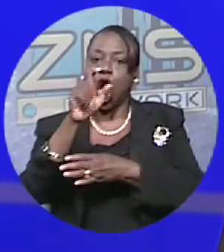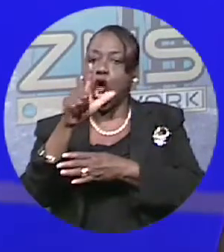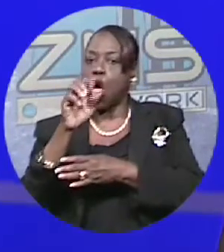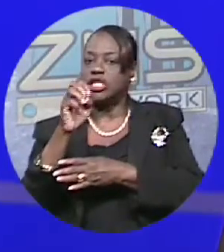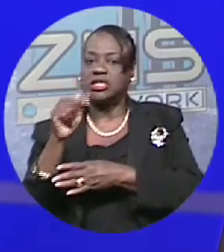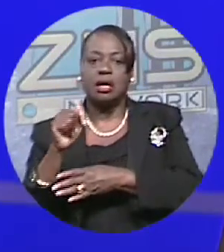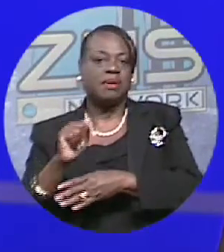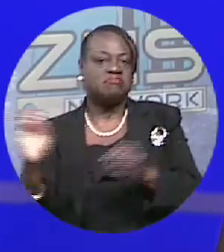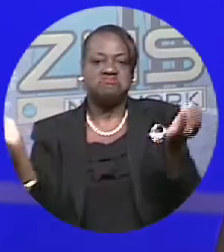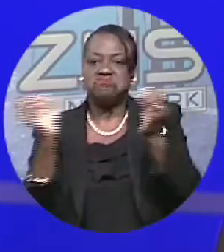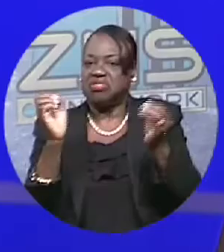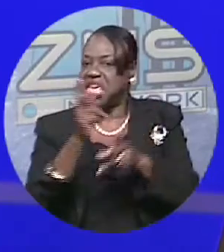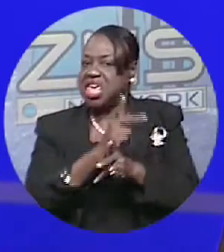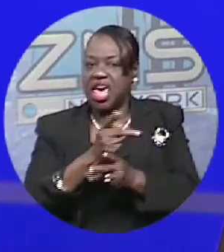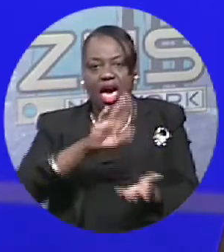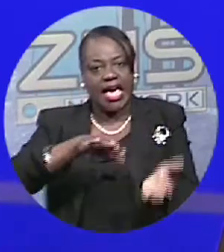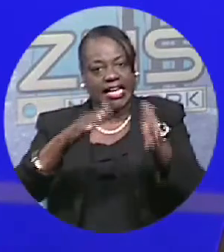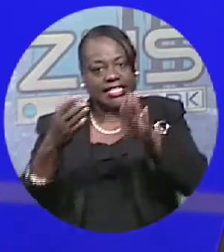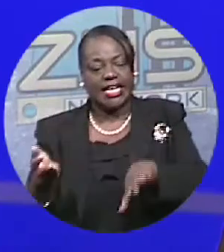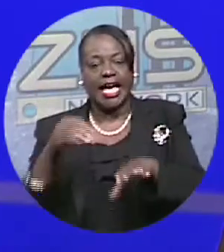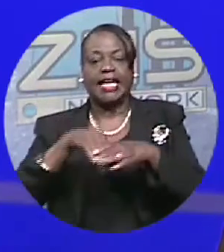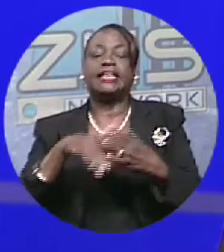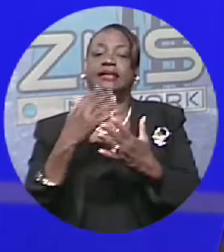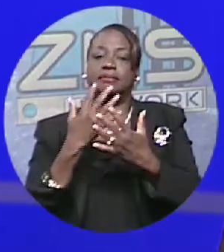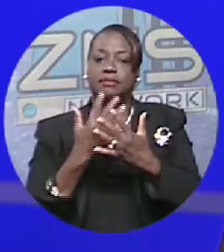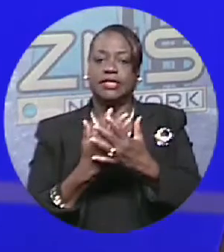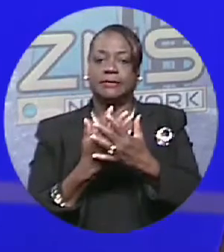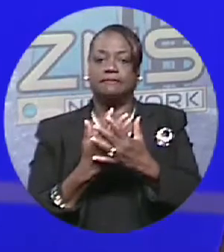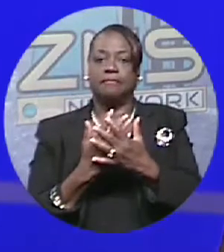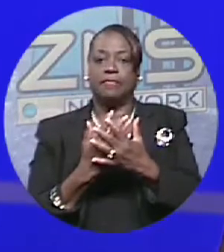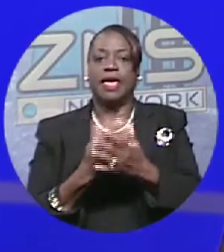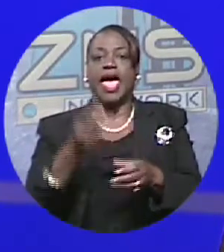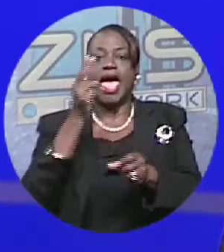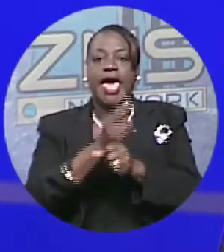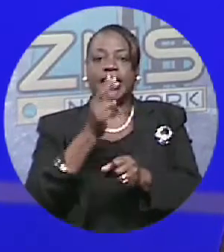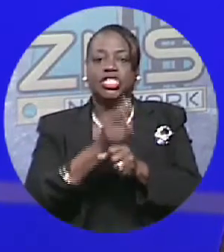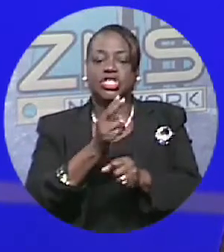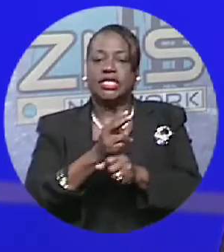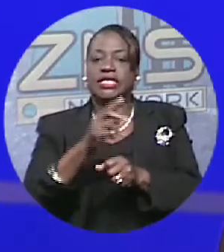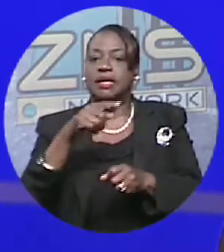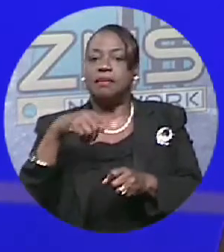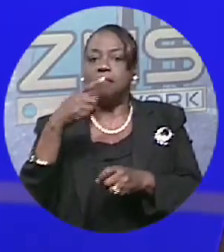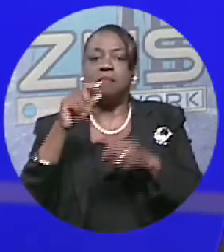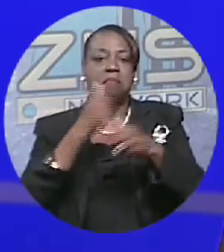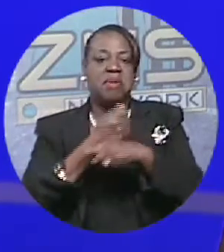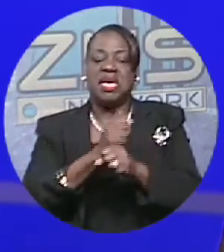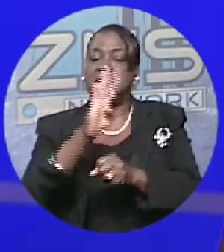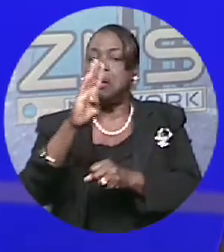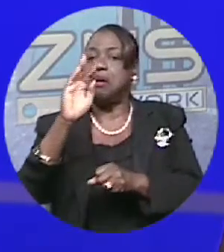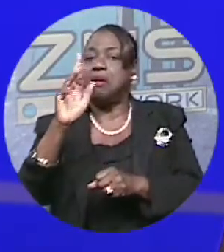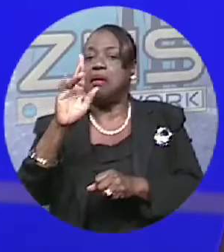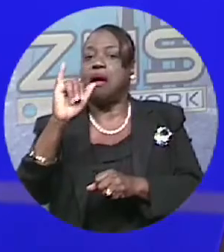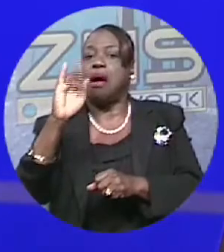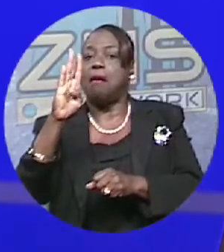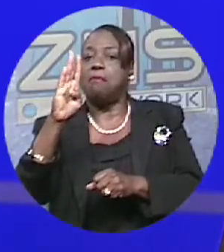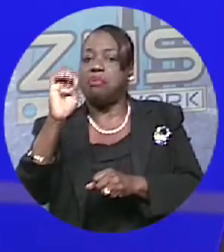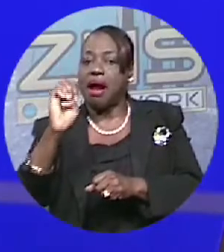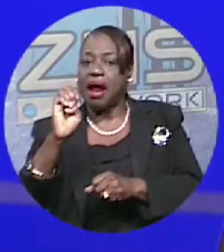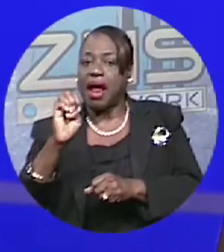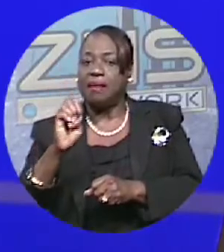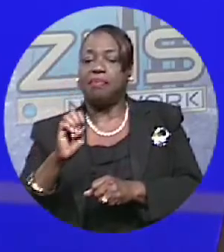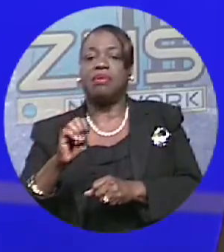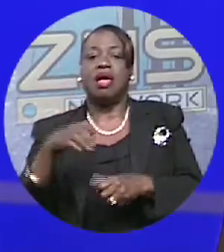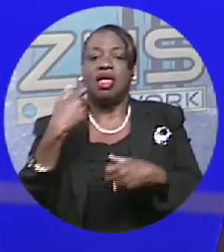care and died in custody. The mother also claims that Haitian officials made bribe requests, which she says were passed through Foreign